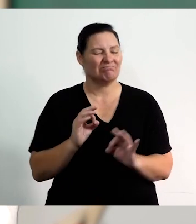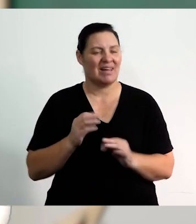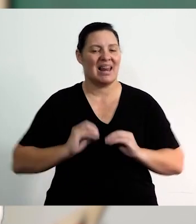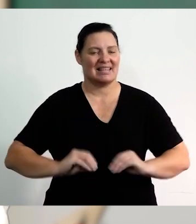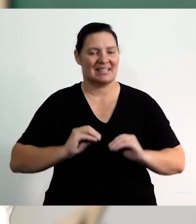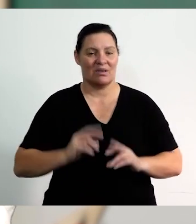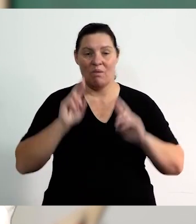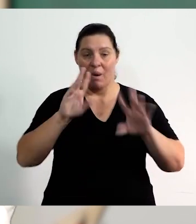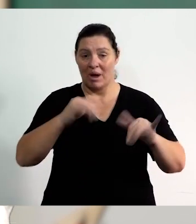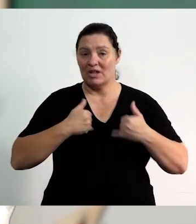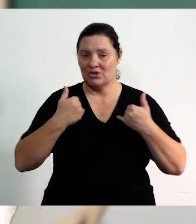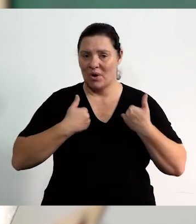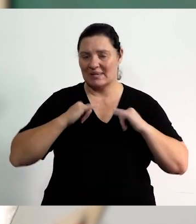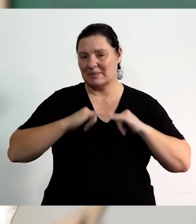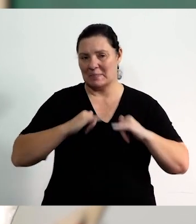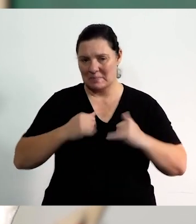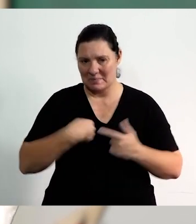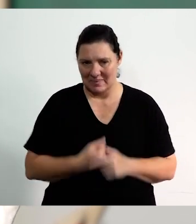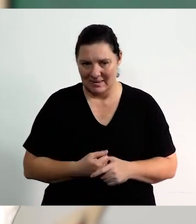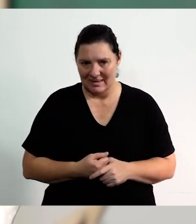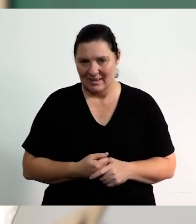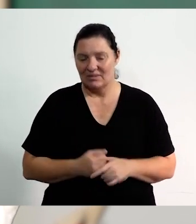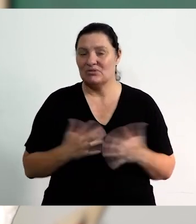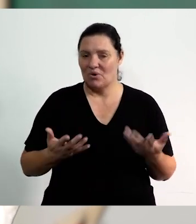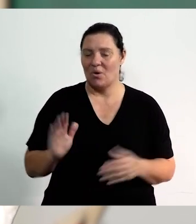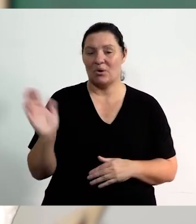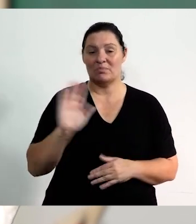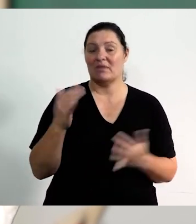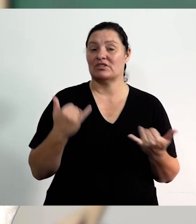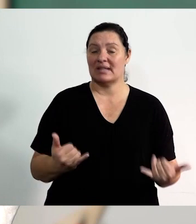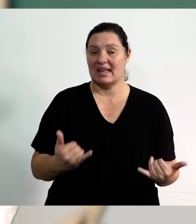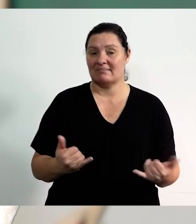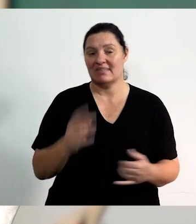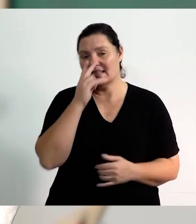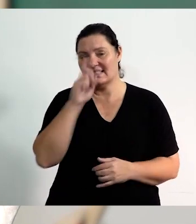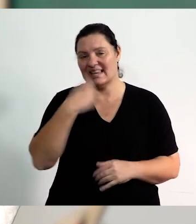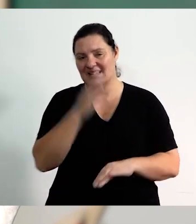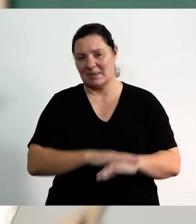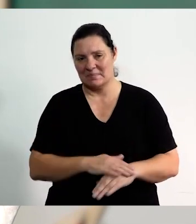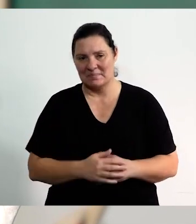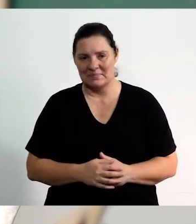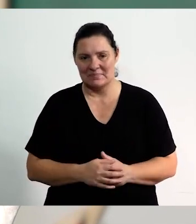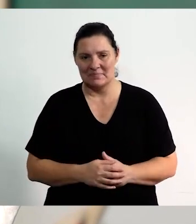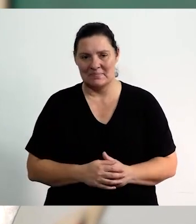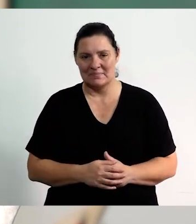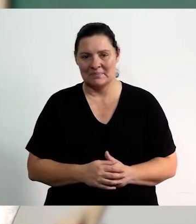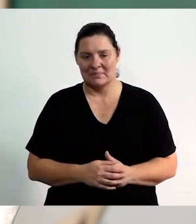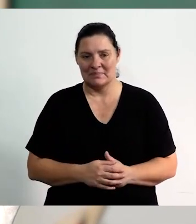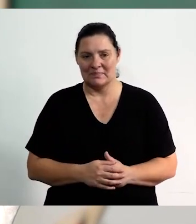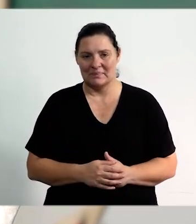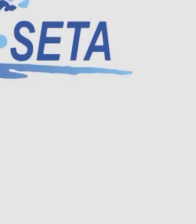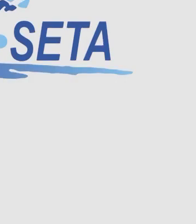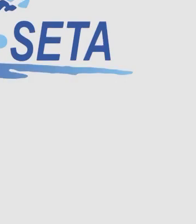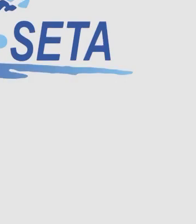a wonderful lesson, and I hope you really enjoyed it as much as I did. So goodbye for today, and then we'll see you next time.